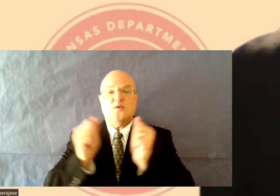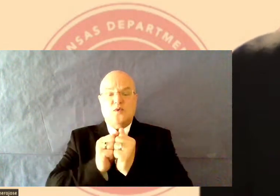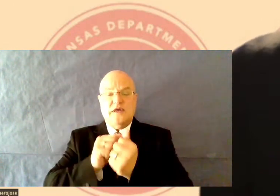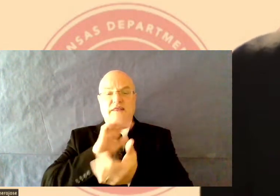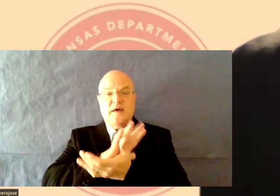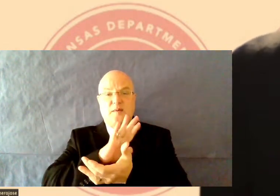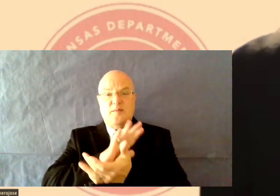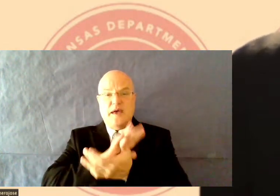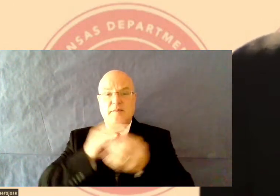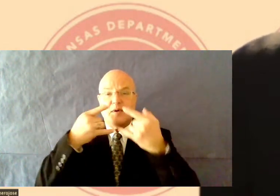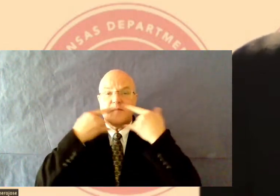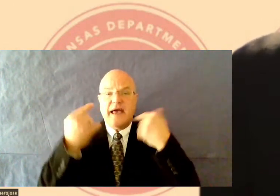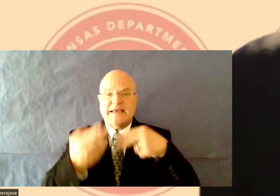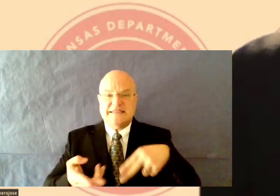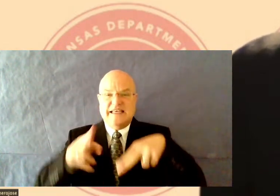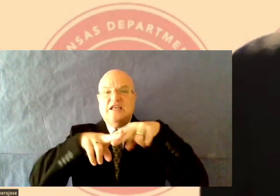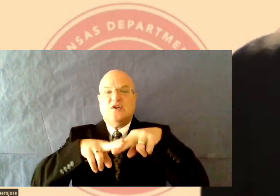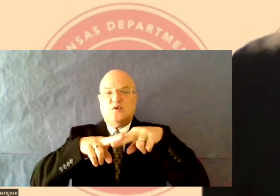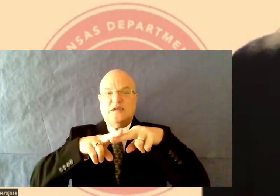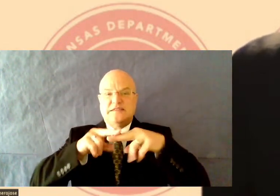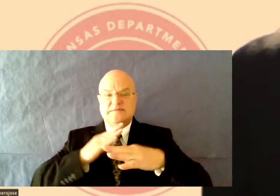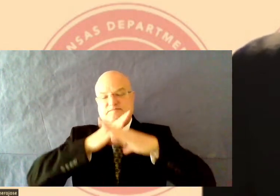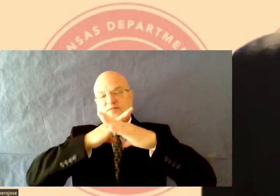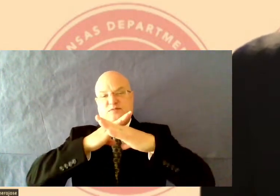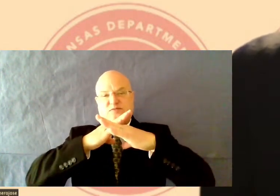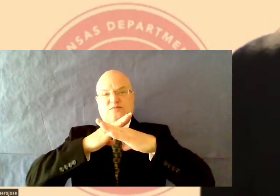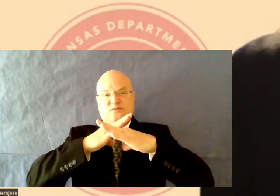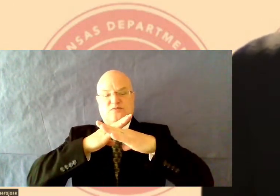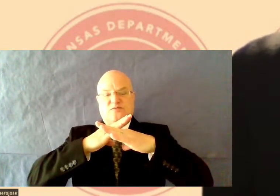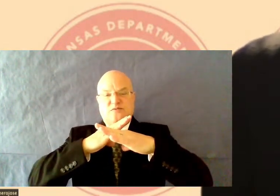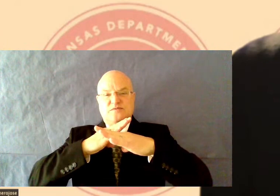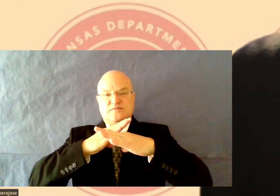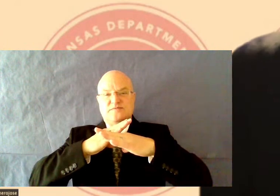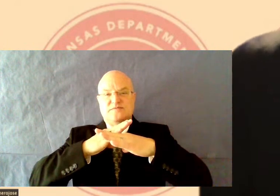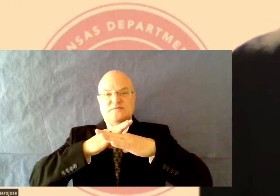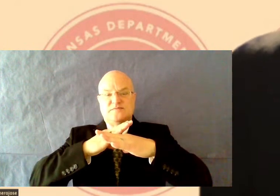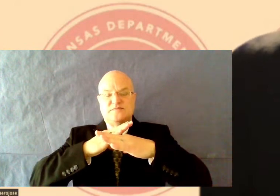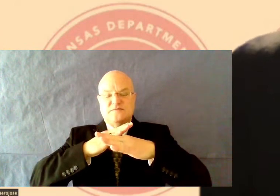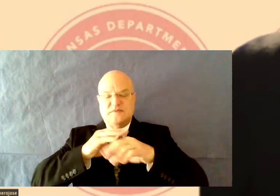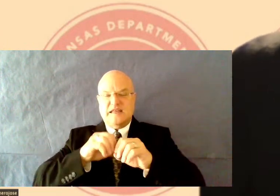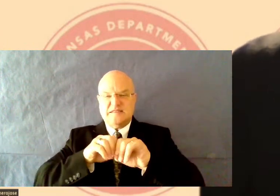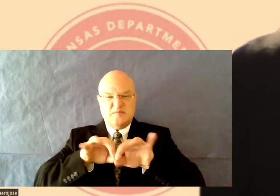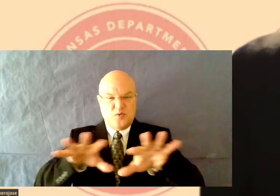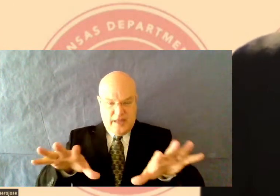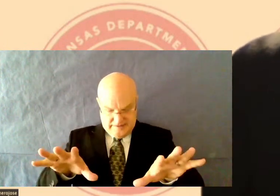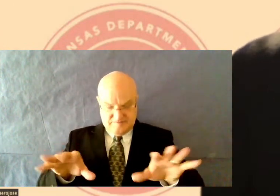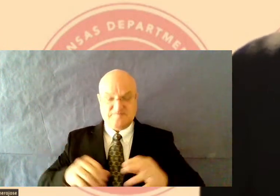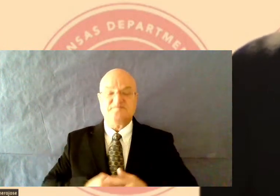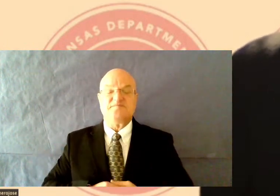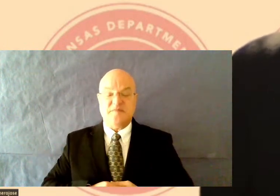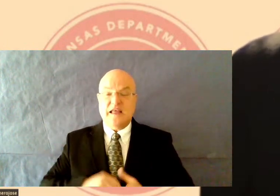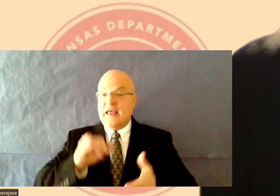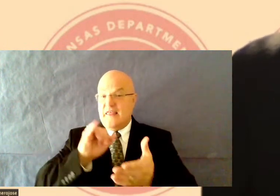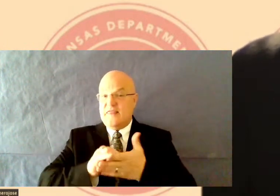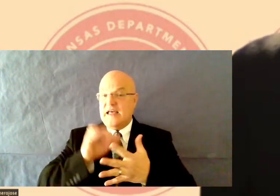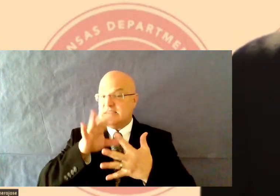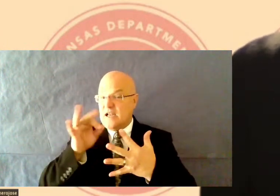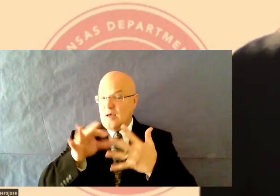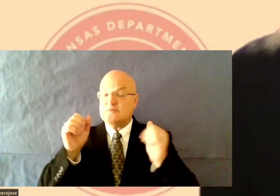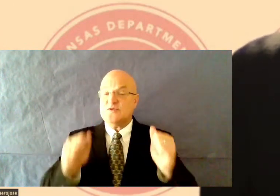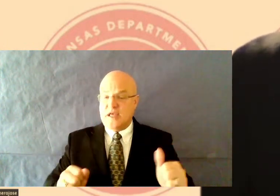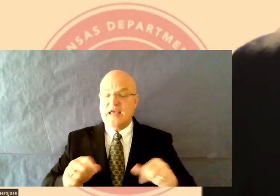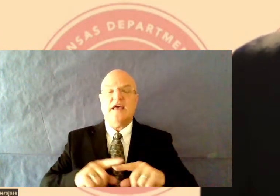mask increases the ability to decrease spread of the virus, and that is an option you can do, but at